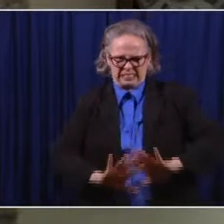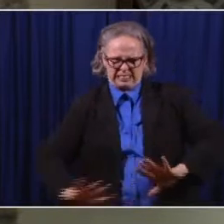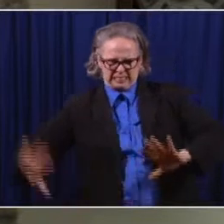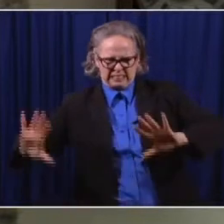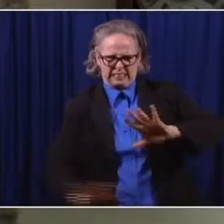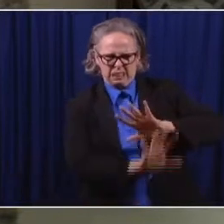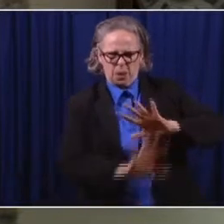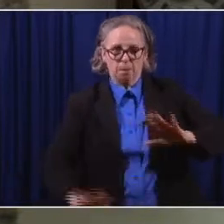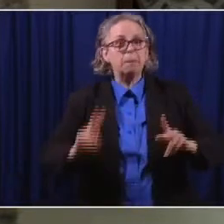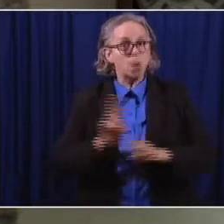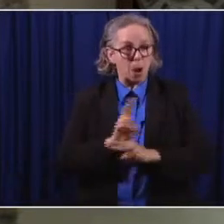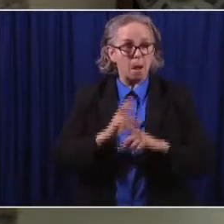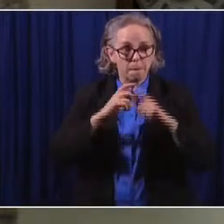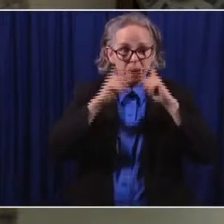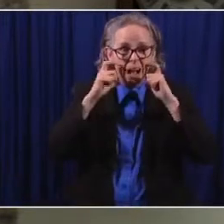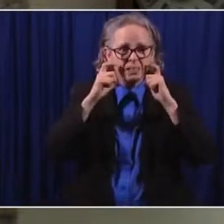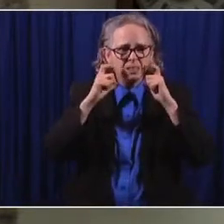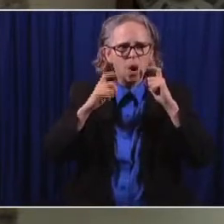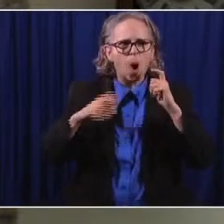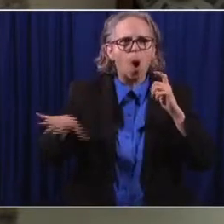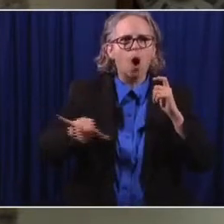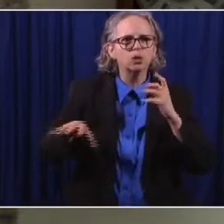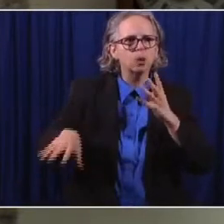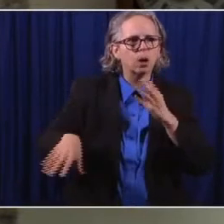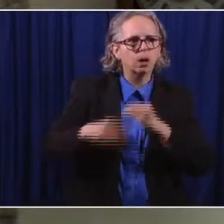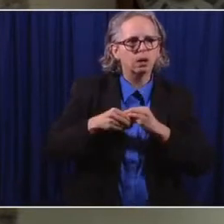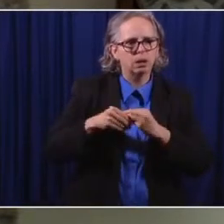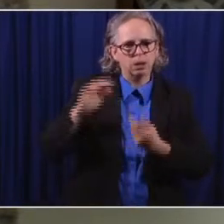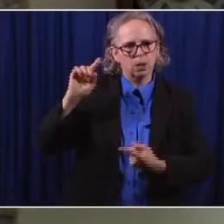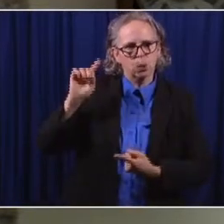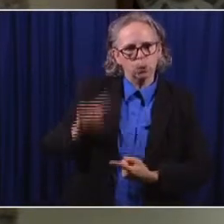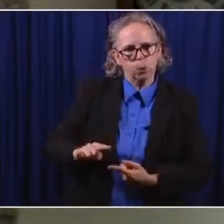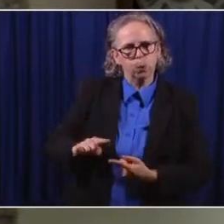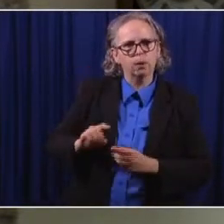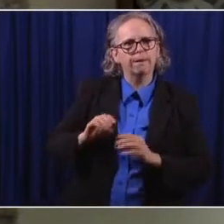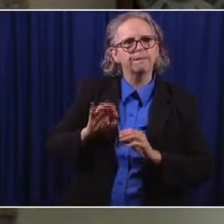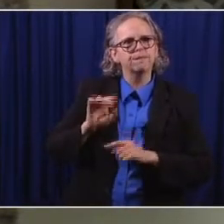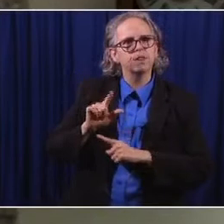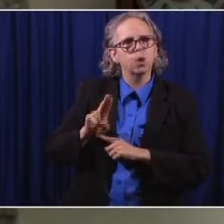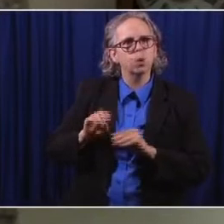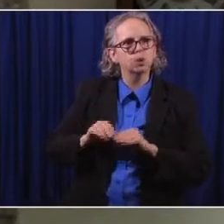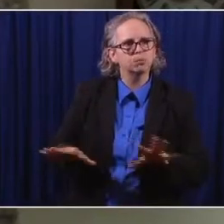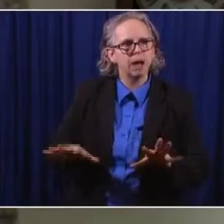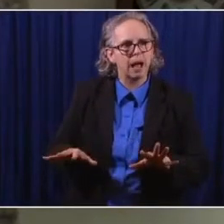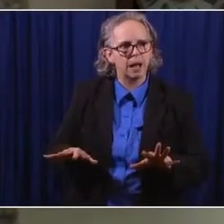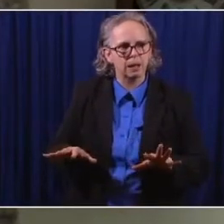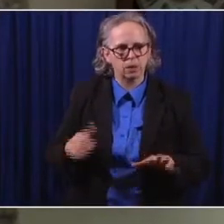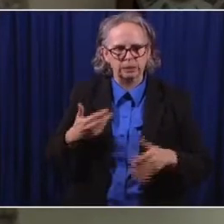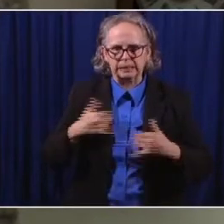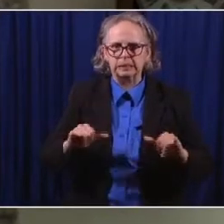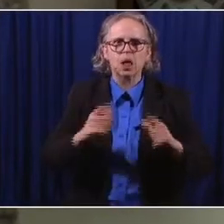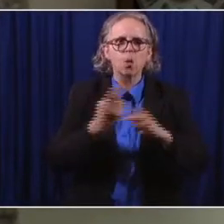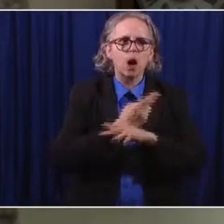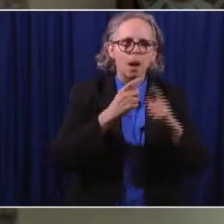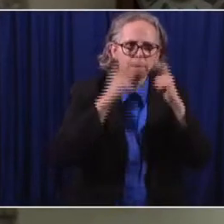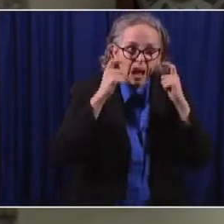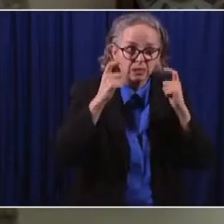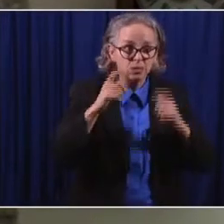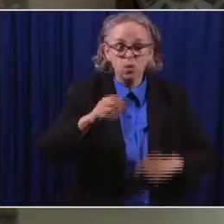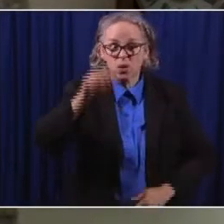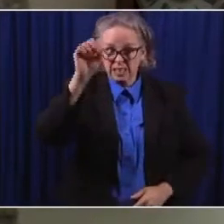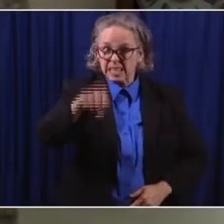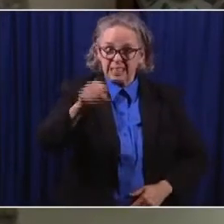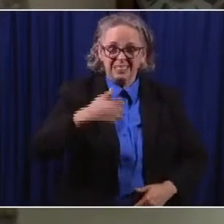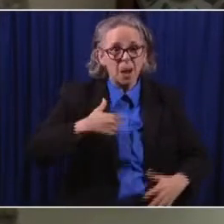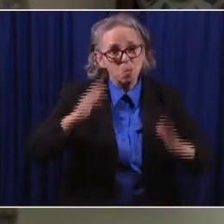spread. So we can hope that people continue to wear masks, and that we hope that will cut down on the flu spread. But yeah, I'm worried. I'm worried about all these things